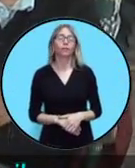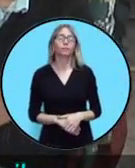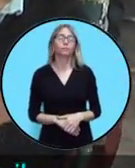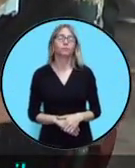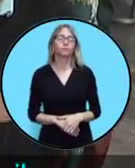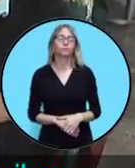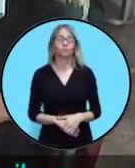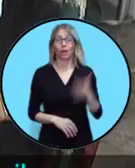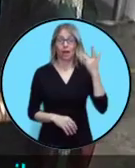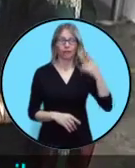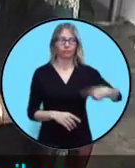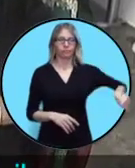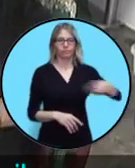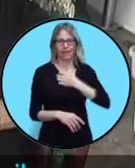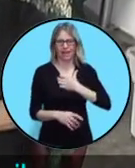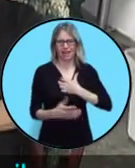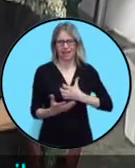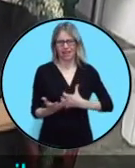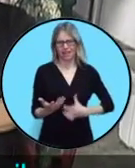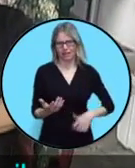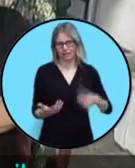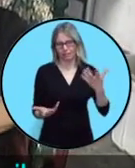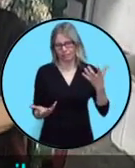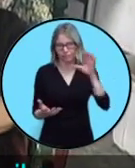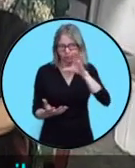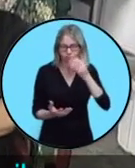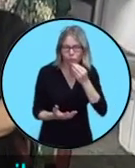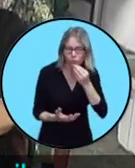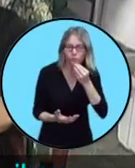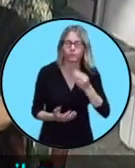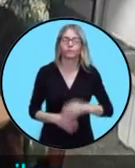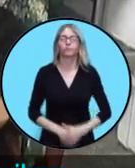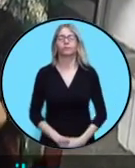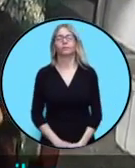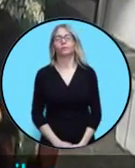walk to try and catch caribou because back then there was